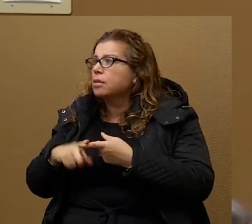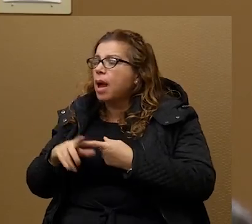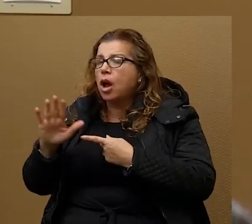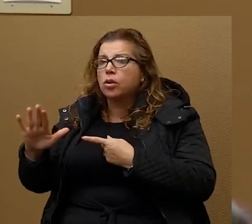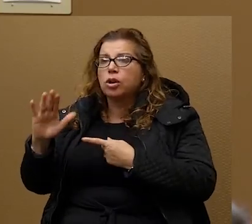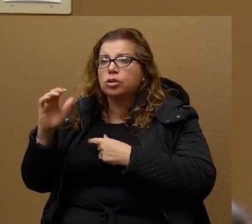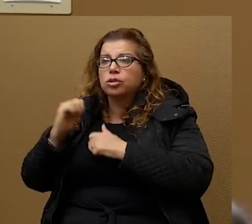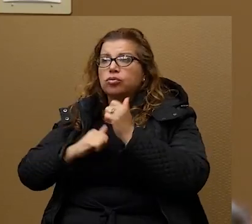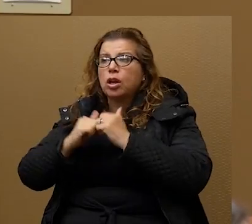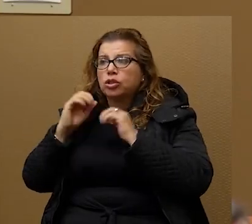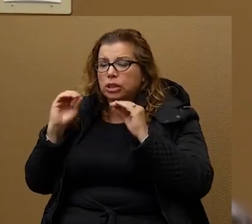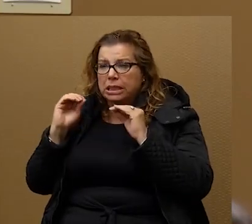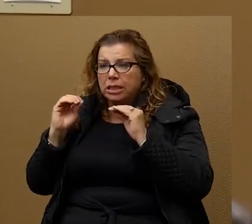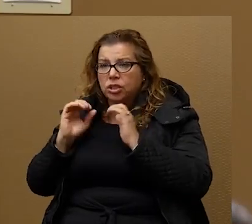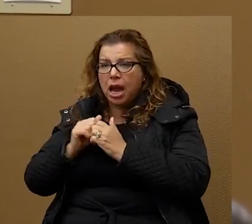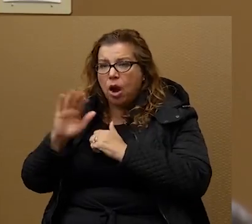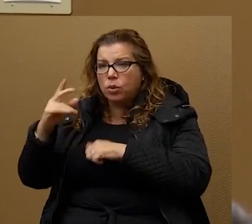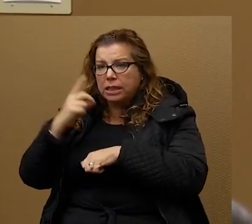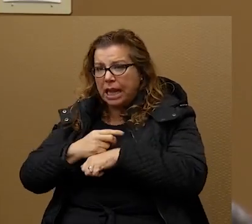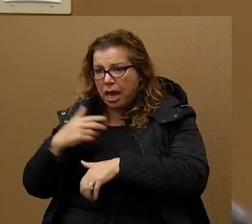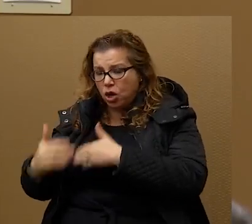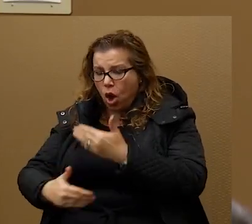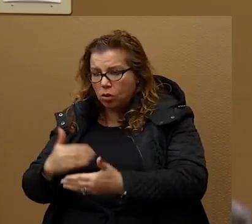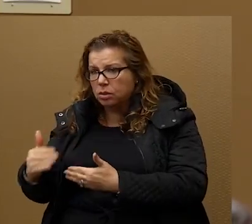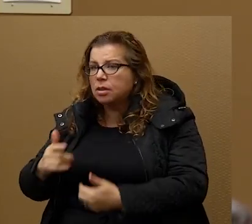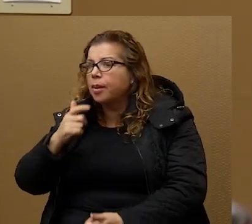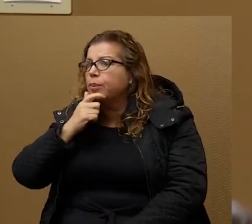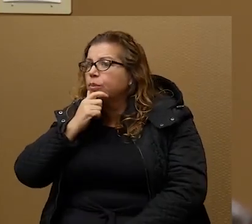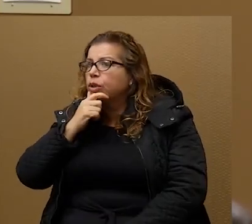teach and her day.